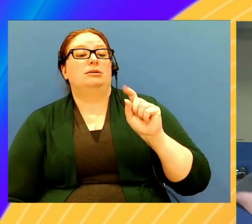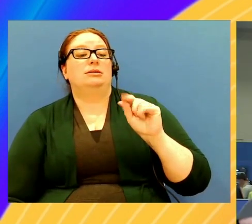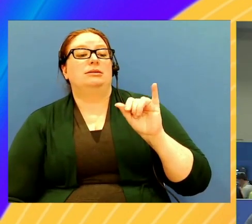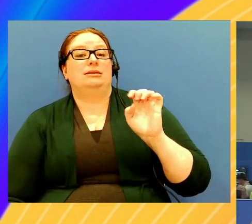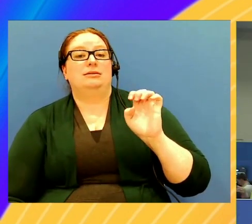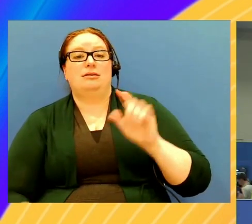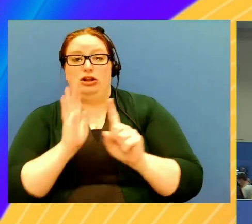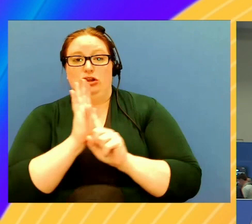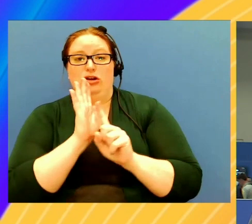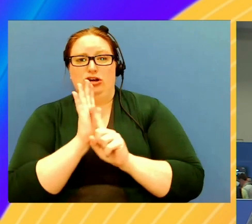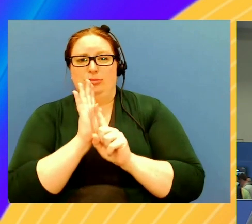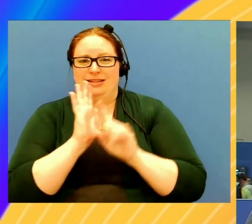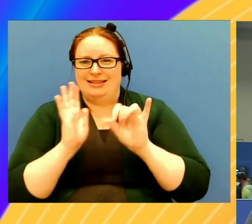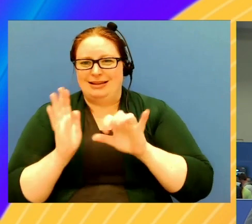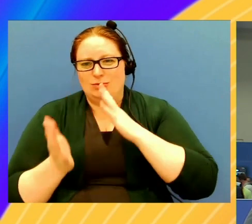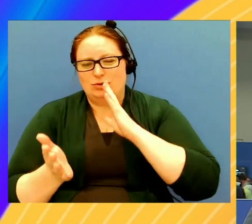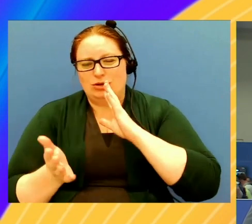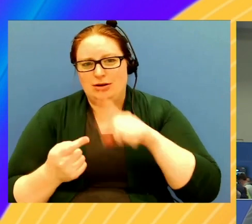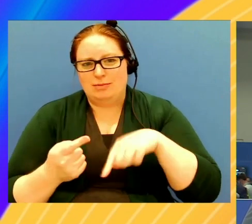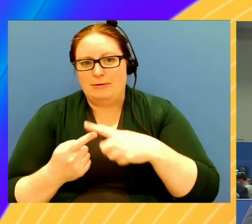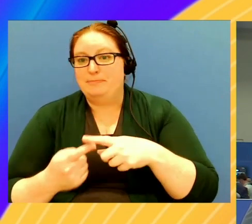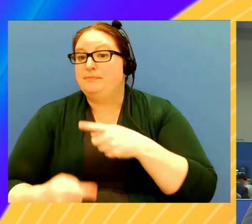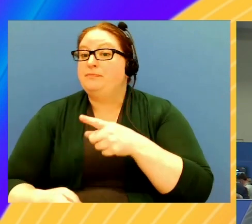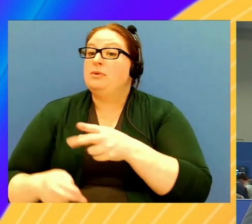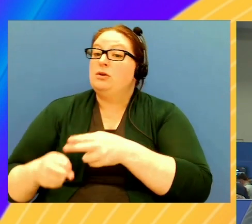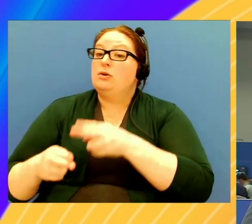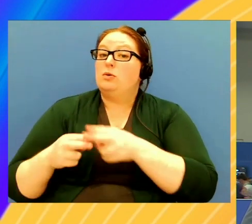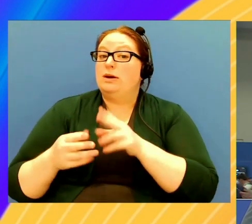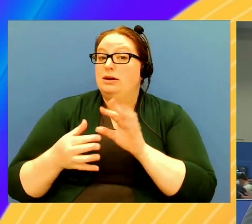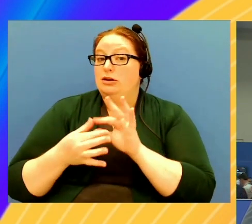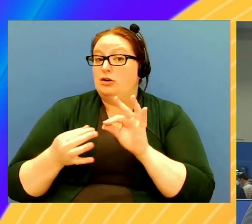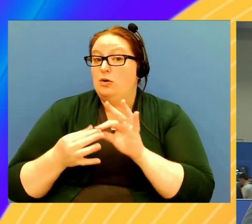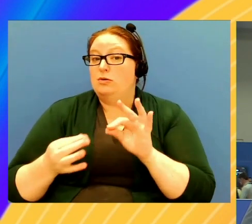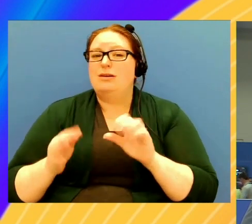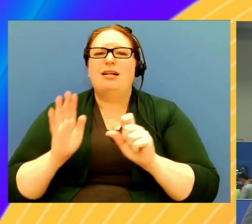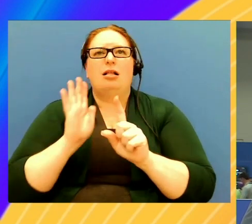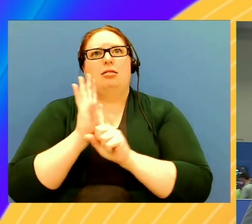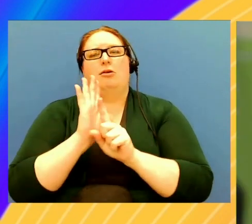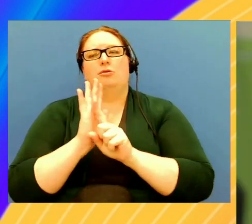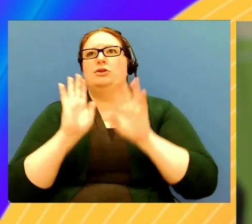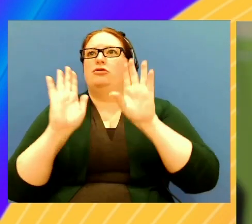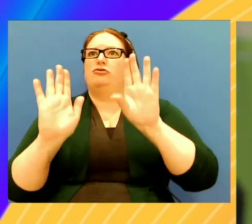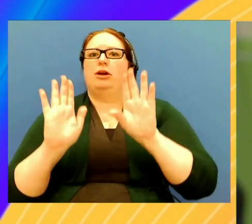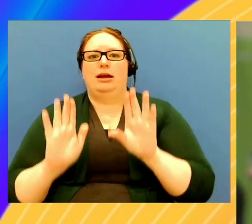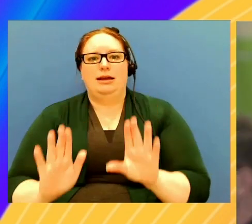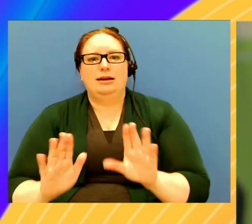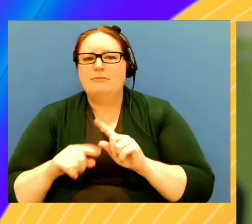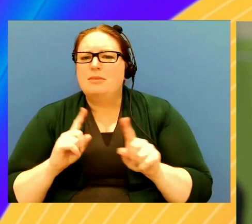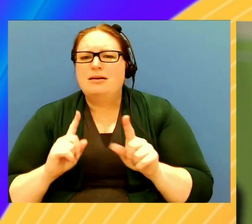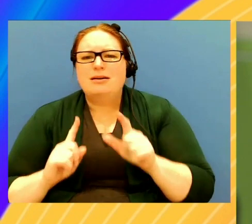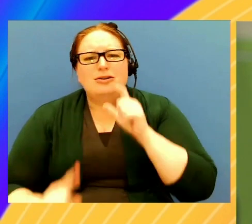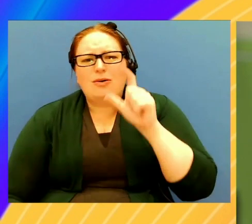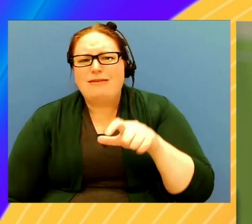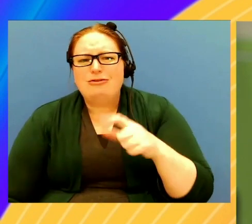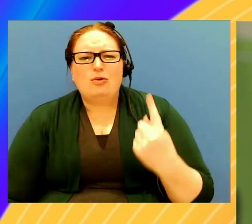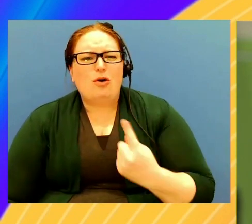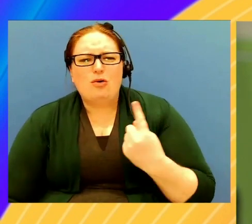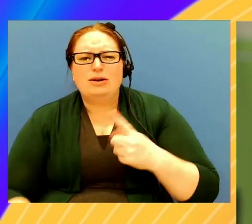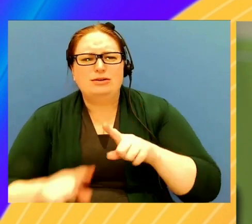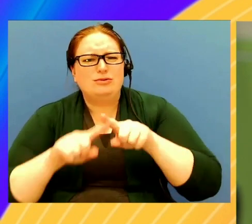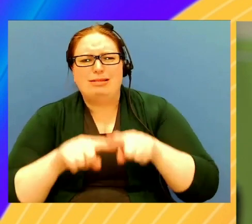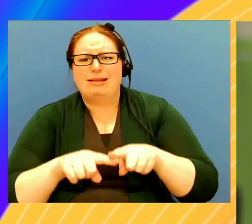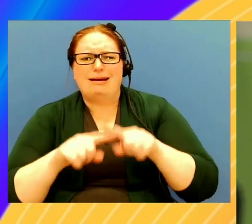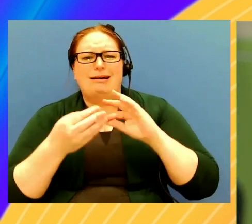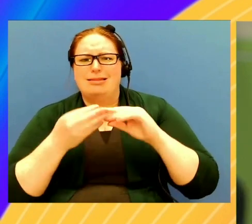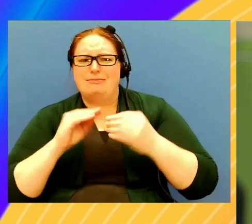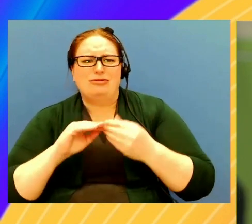To add a quick note to what Puneeth just said, alarms are great, but you don't have to always rely on the metrics